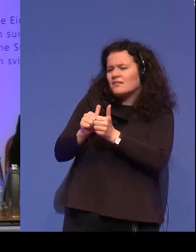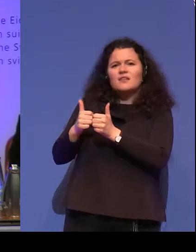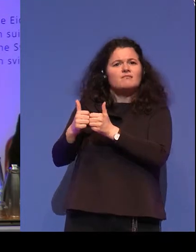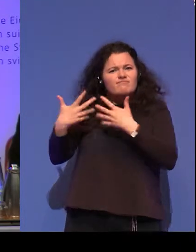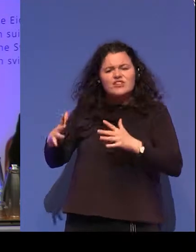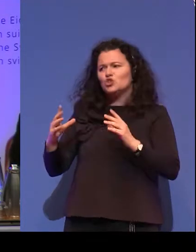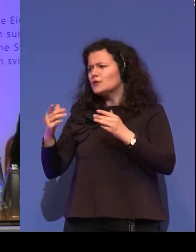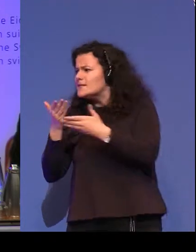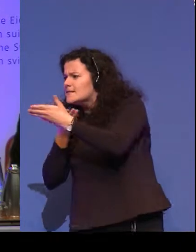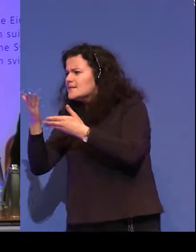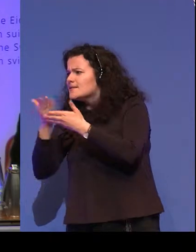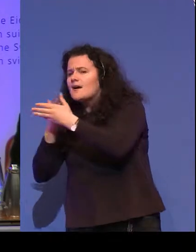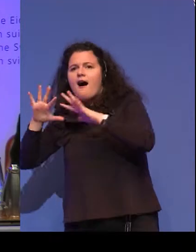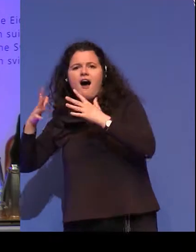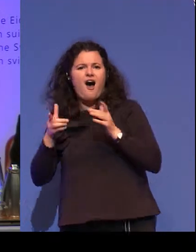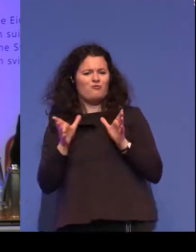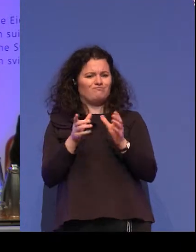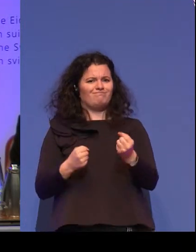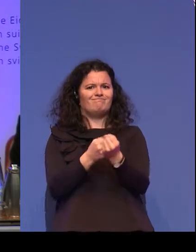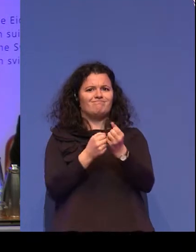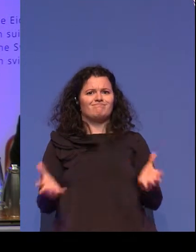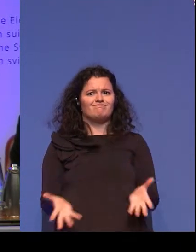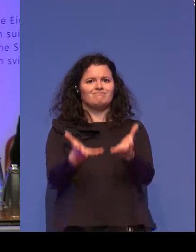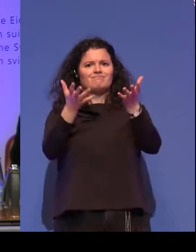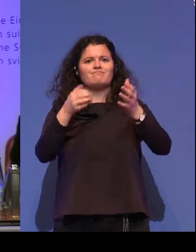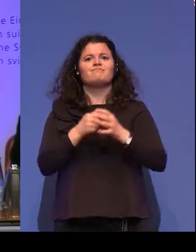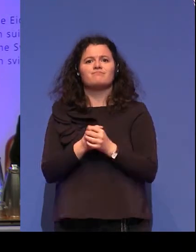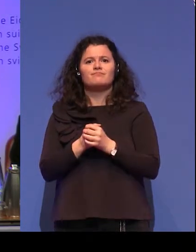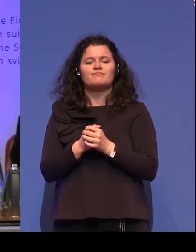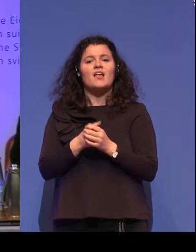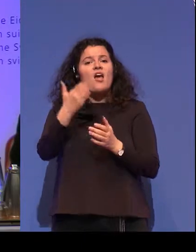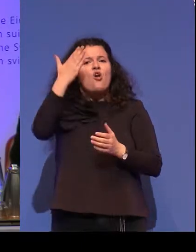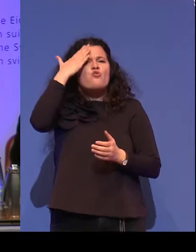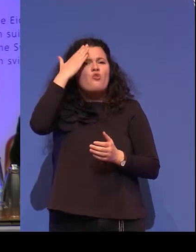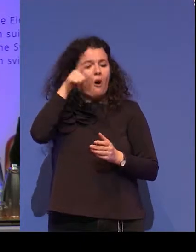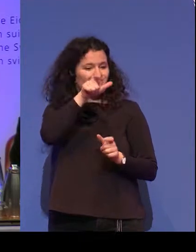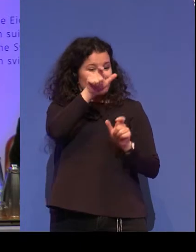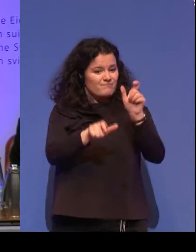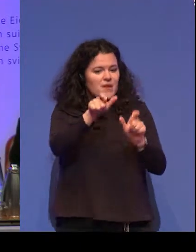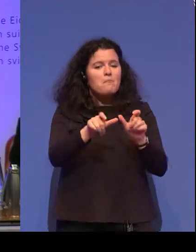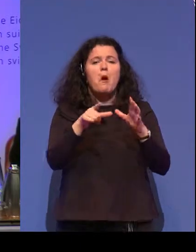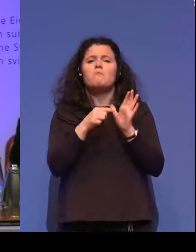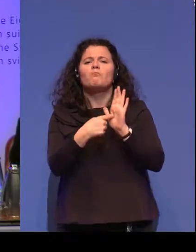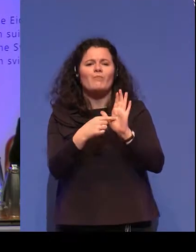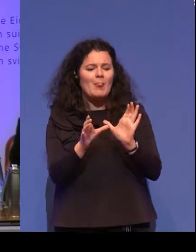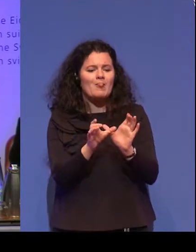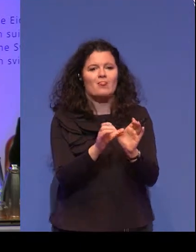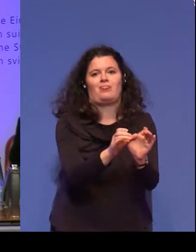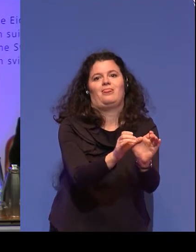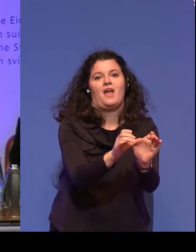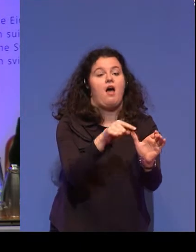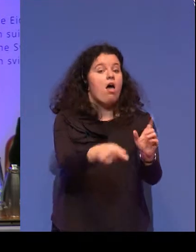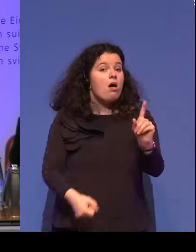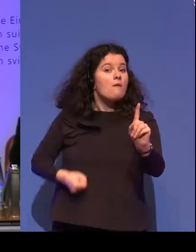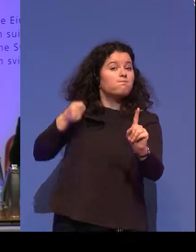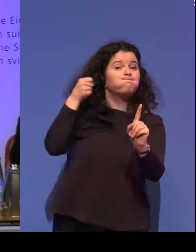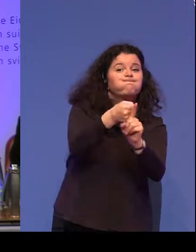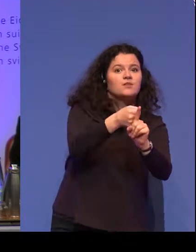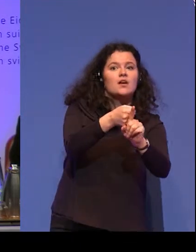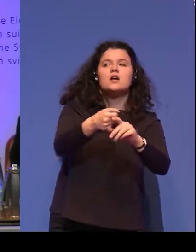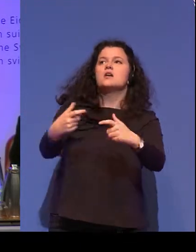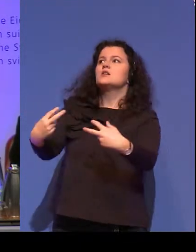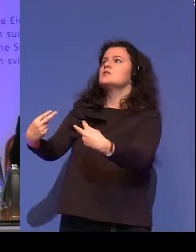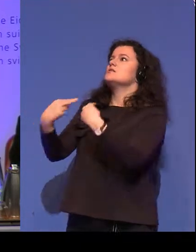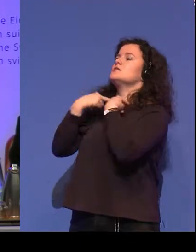days. We know that vulnerable and marginalized people get hit harder by disasters. They